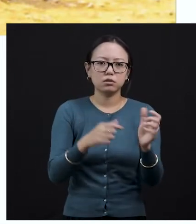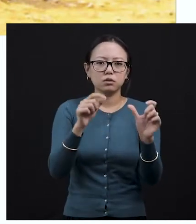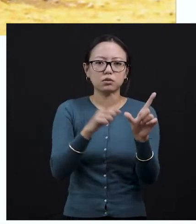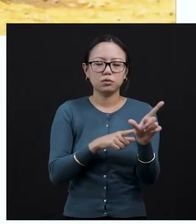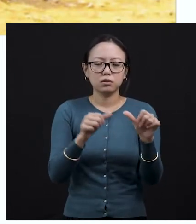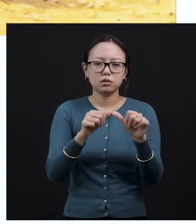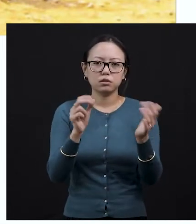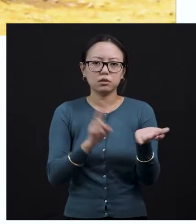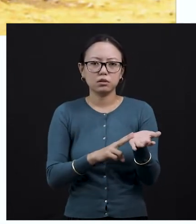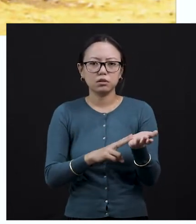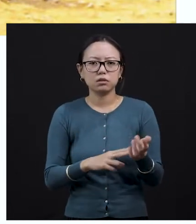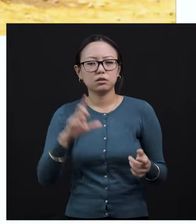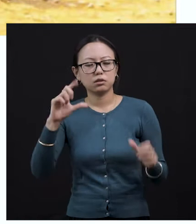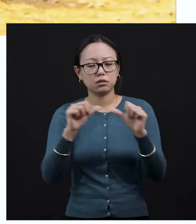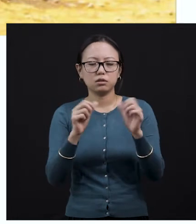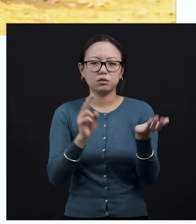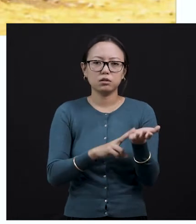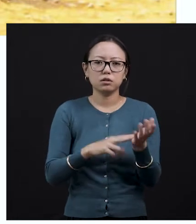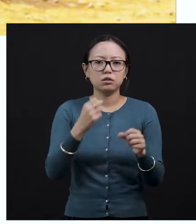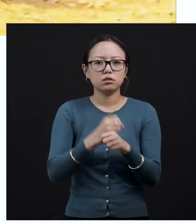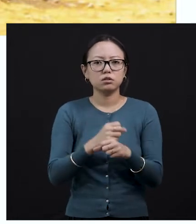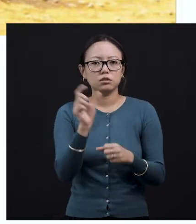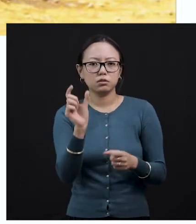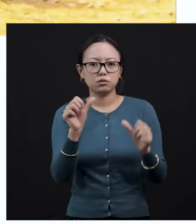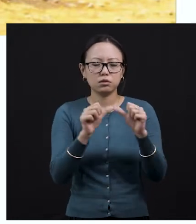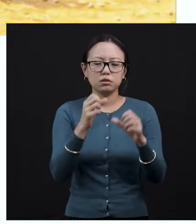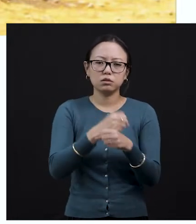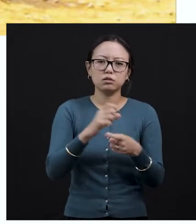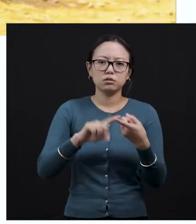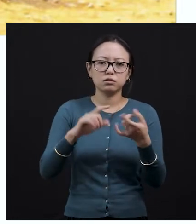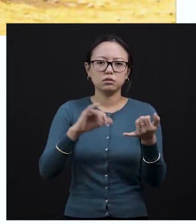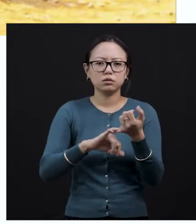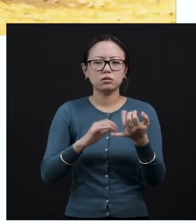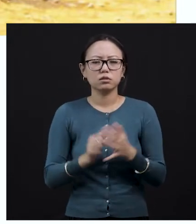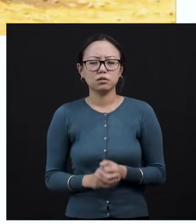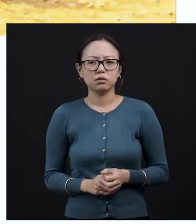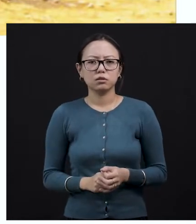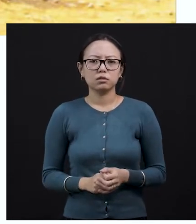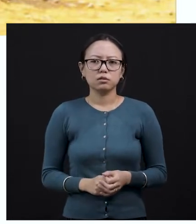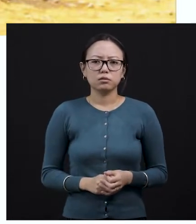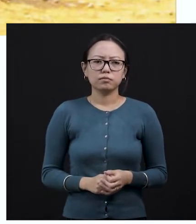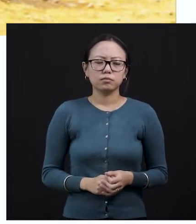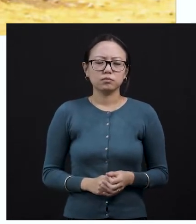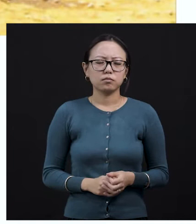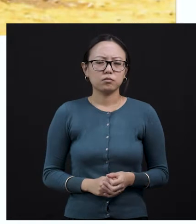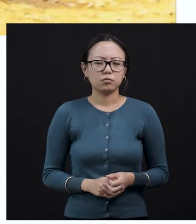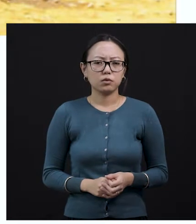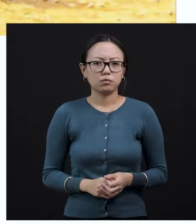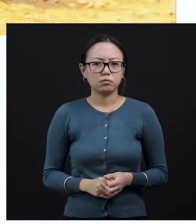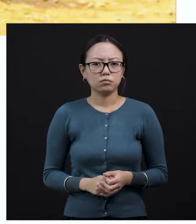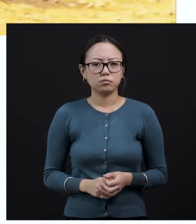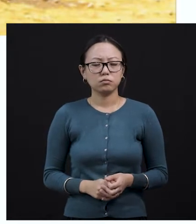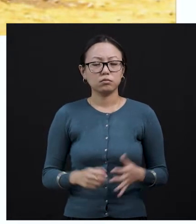Veda, Sama Veda, Yajur Veda, we will be talking about it later. We can get a lot of